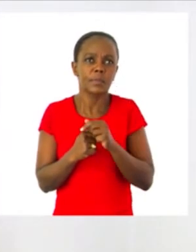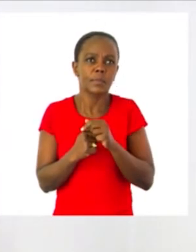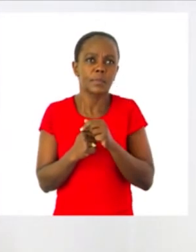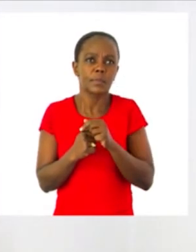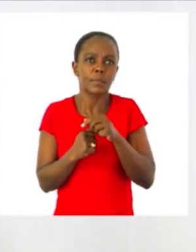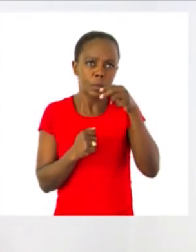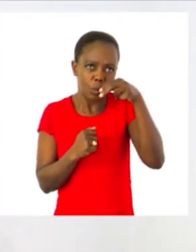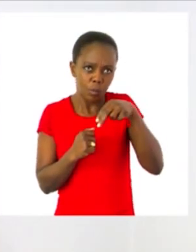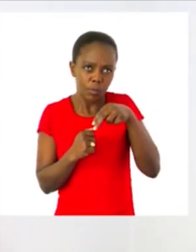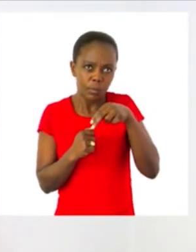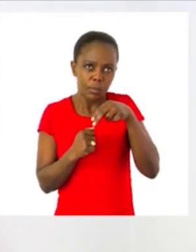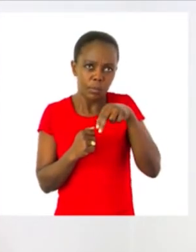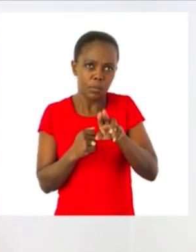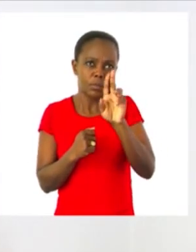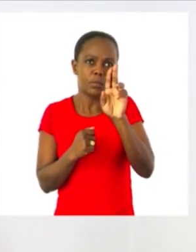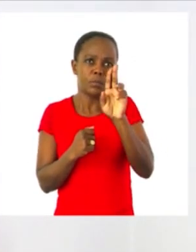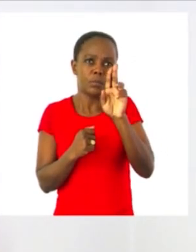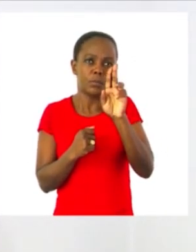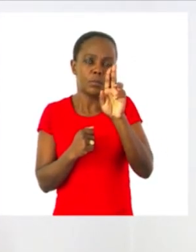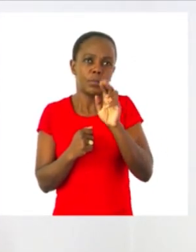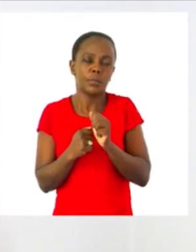need. For umbrella.